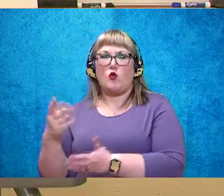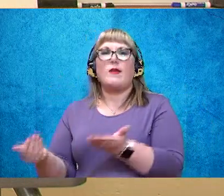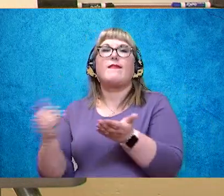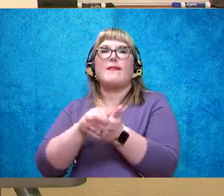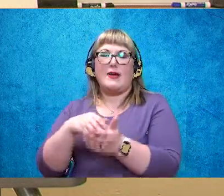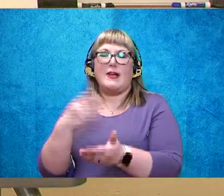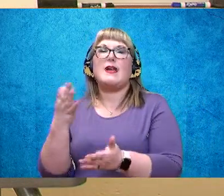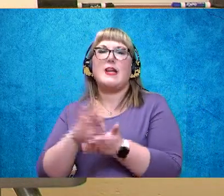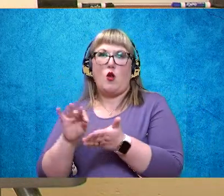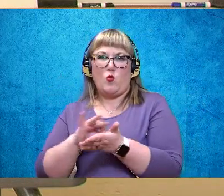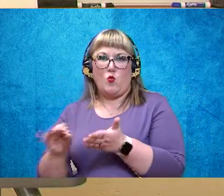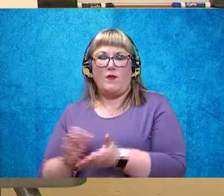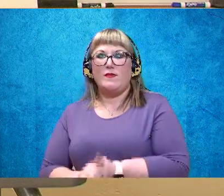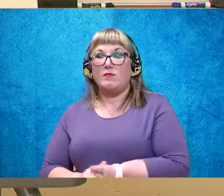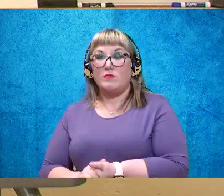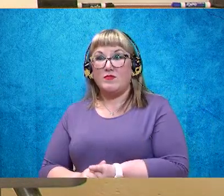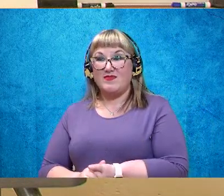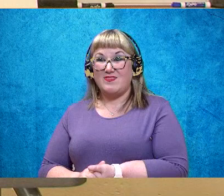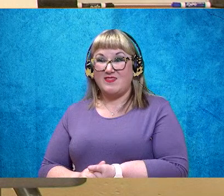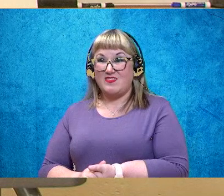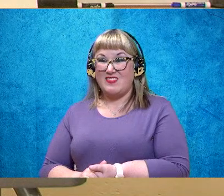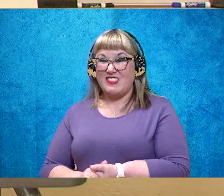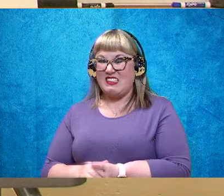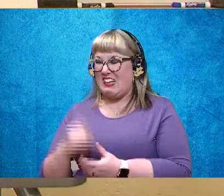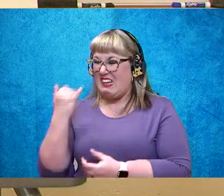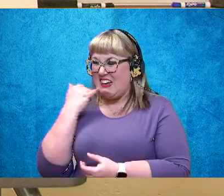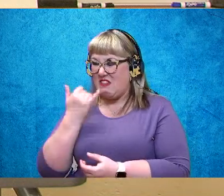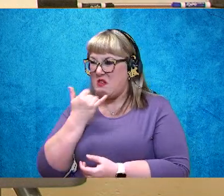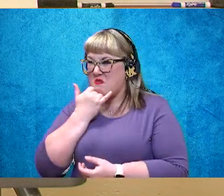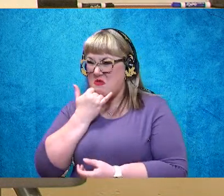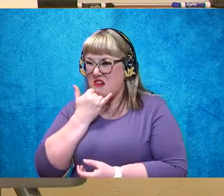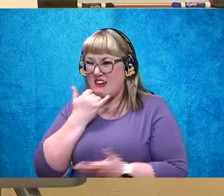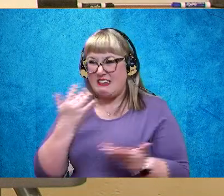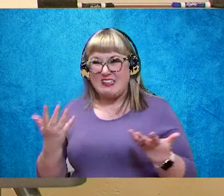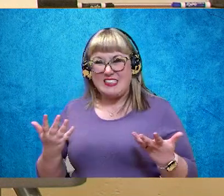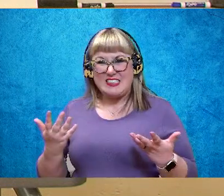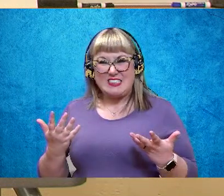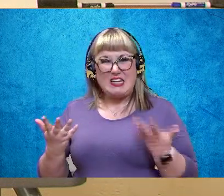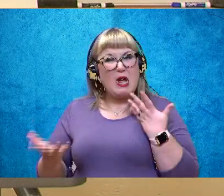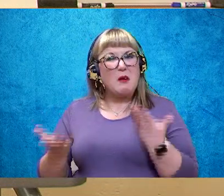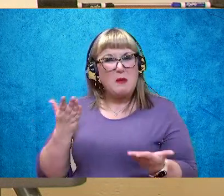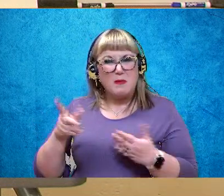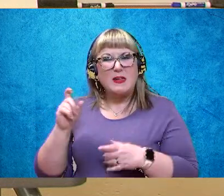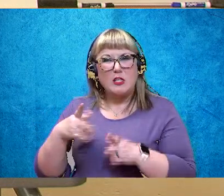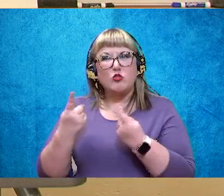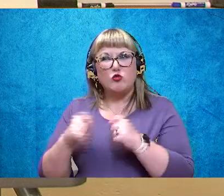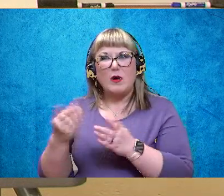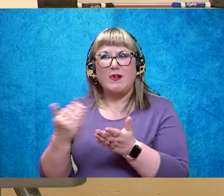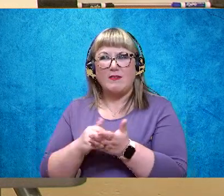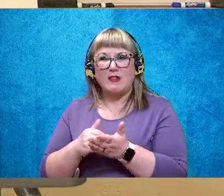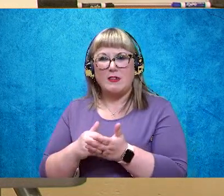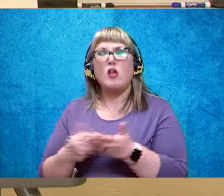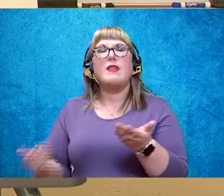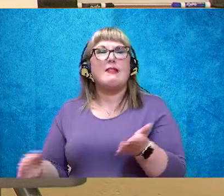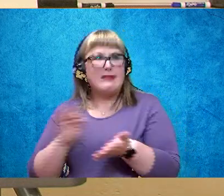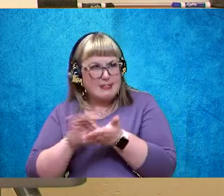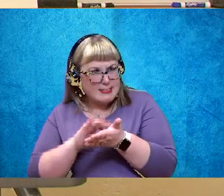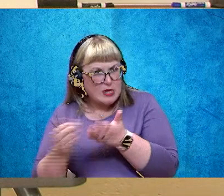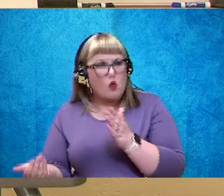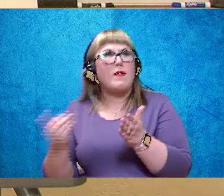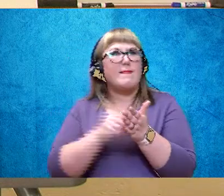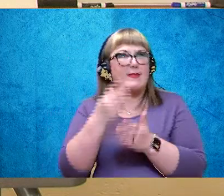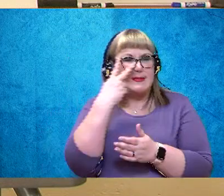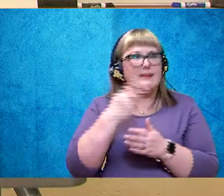is right. Because if I come up with a different number, I might need to try again. But let's see if we can recount and come up